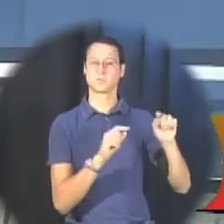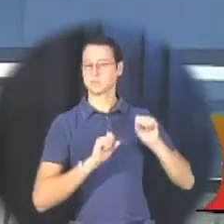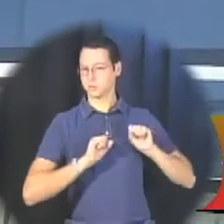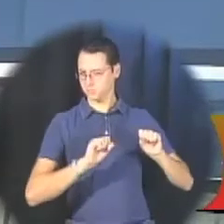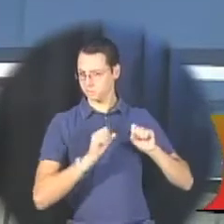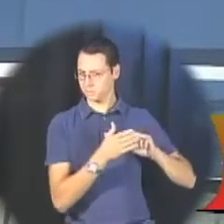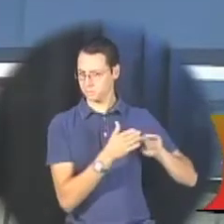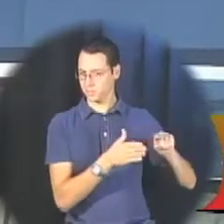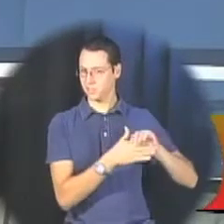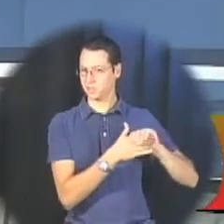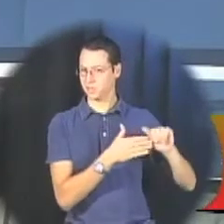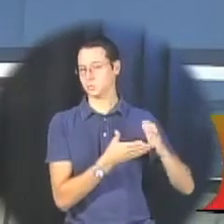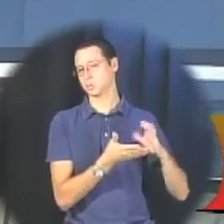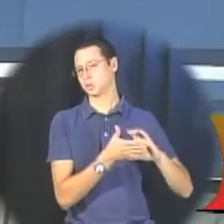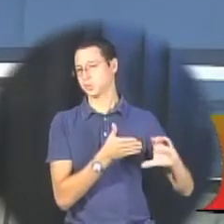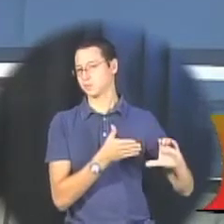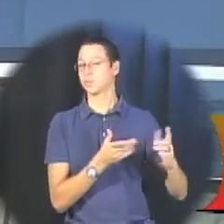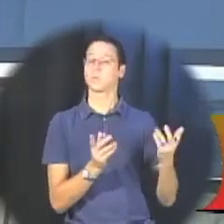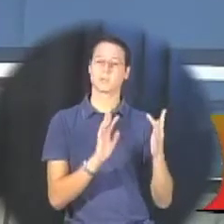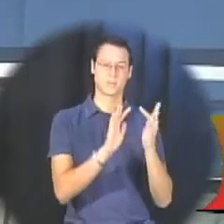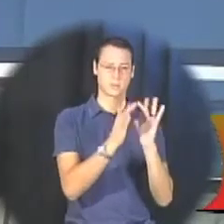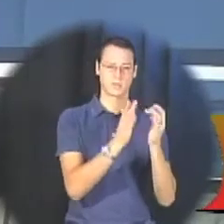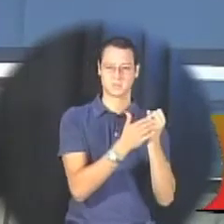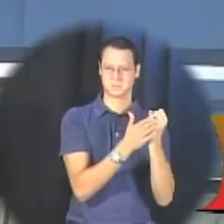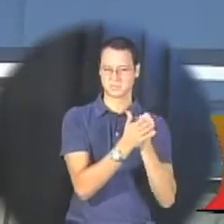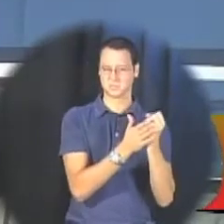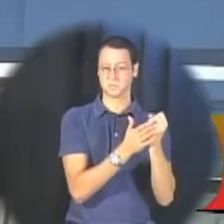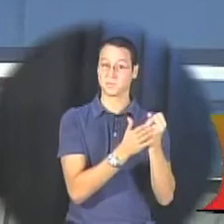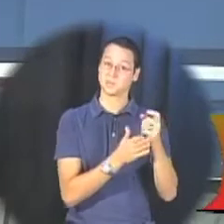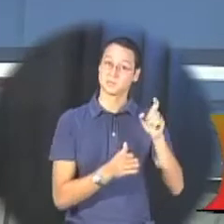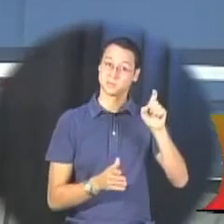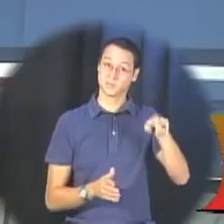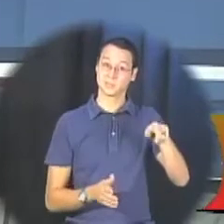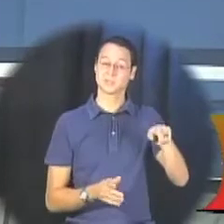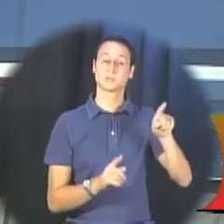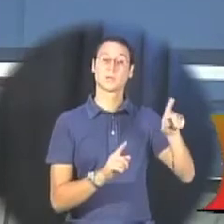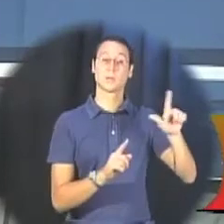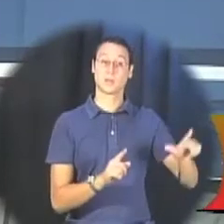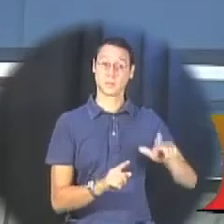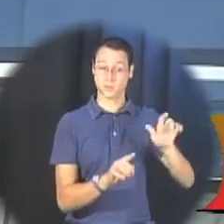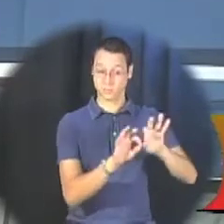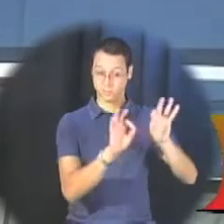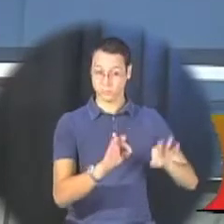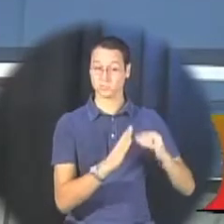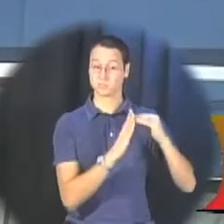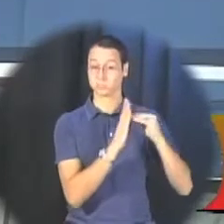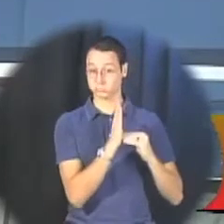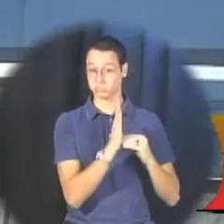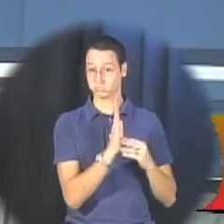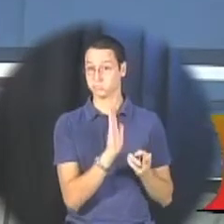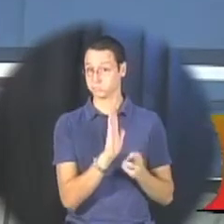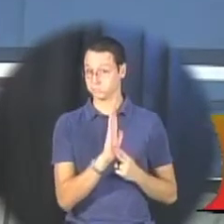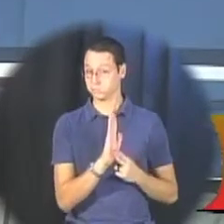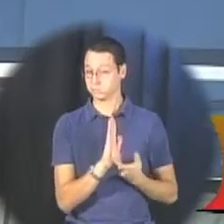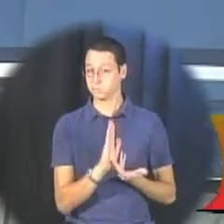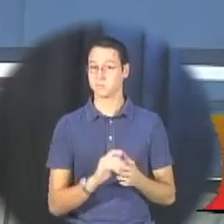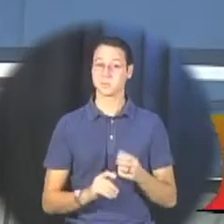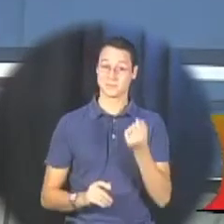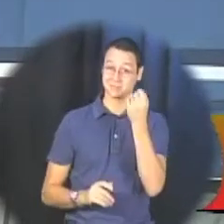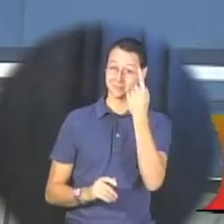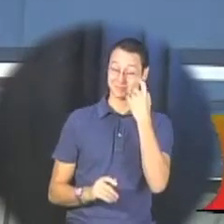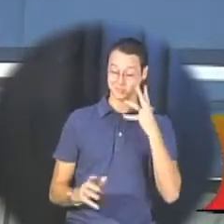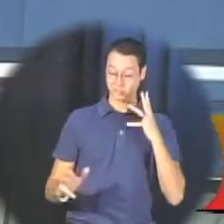buy a ticket, you must clear all obligations and have a signed form from the media center or a printout of your cleared account from Destiny. Please remember the dress code